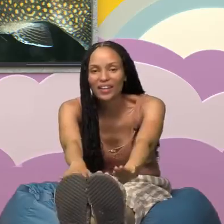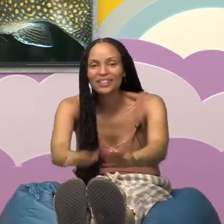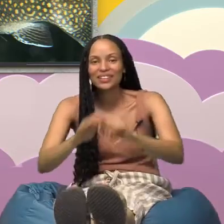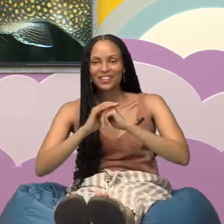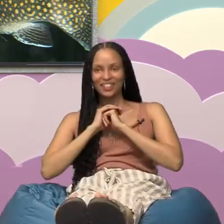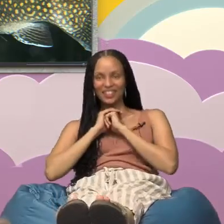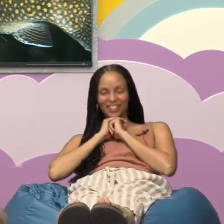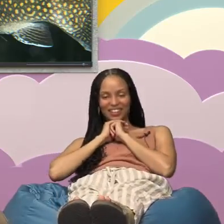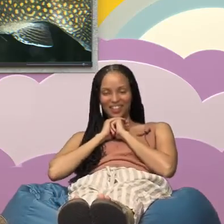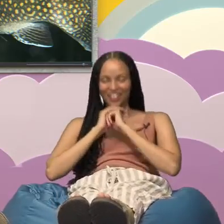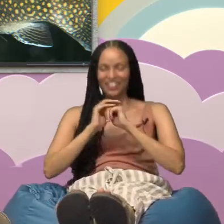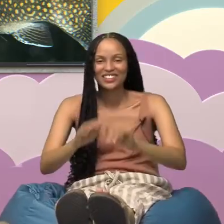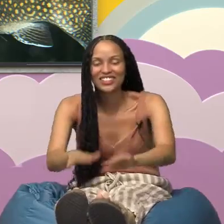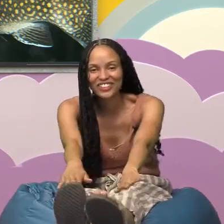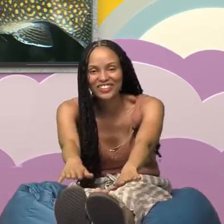1,